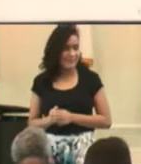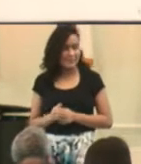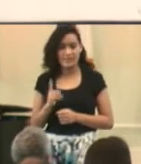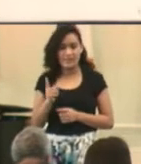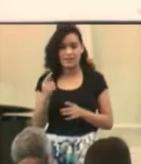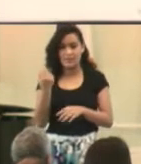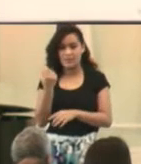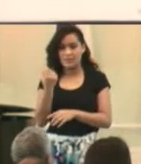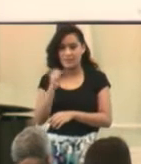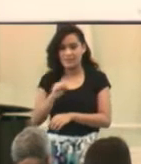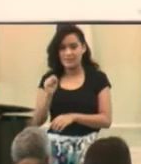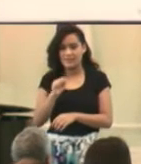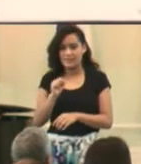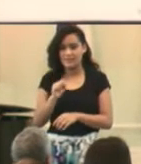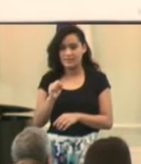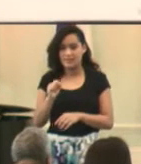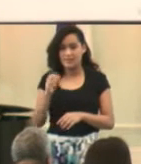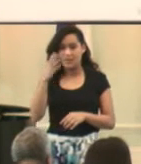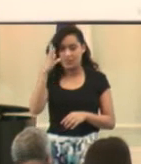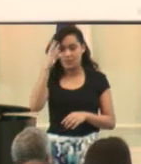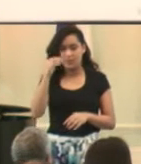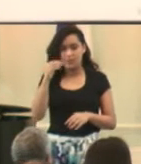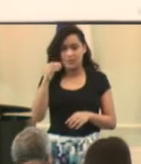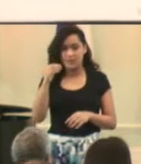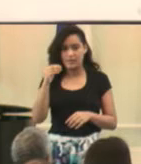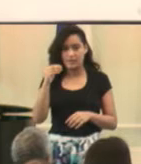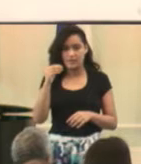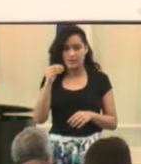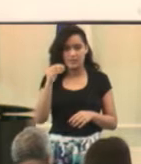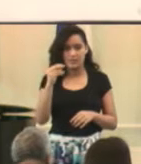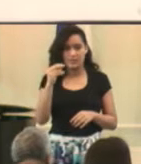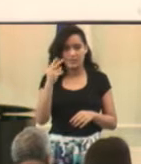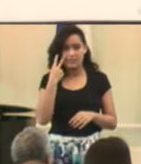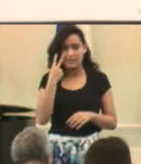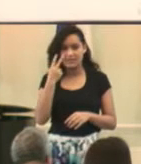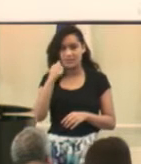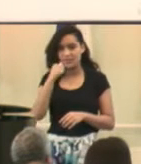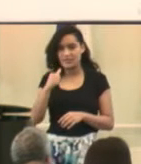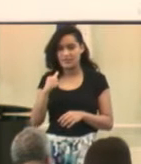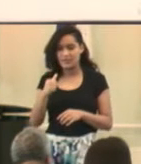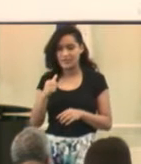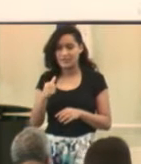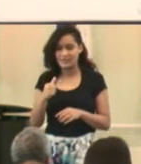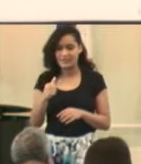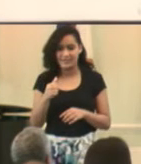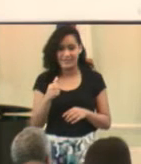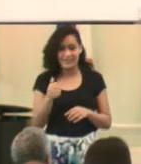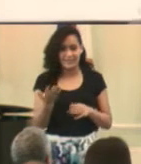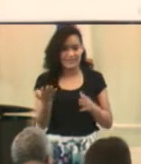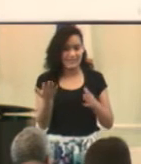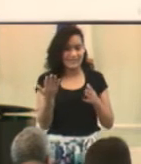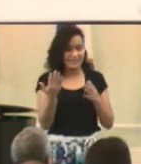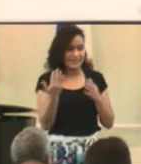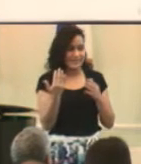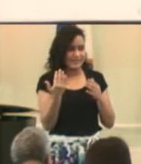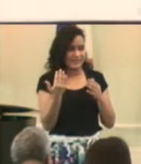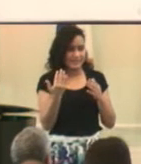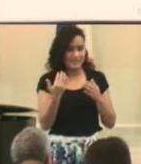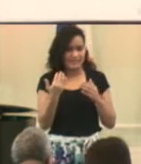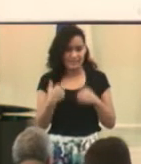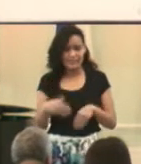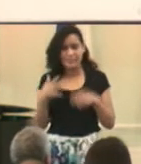One Saturday, a boy named Kumar saw Rupa and Vanesh return very happy. And he wanted to know why they were so